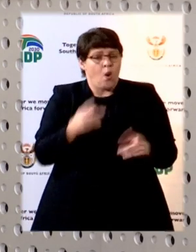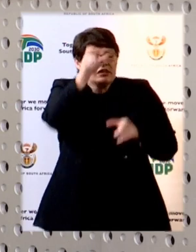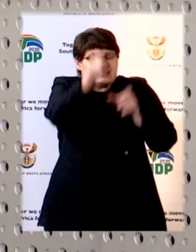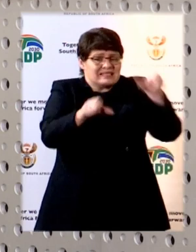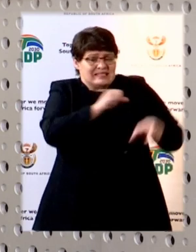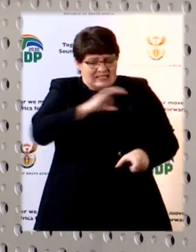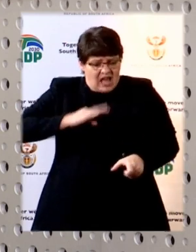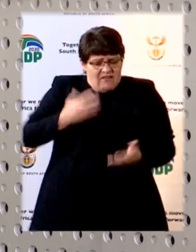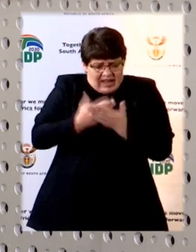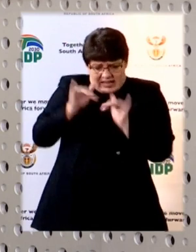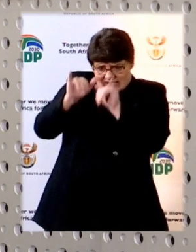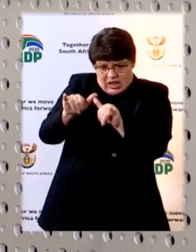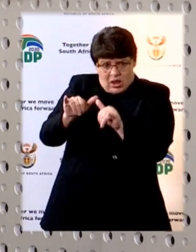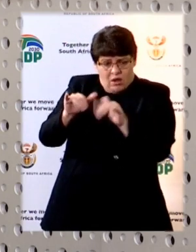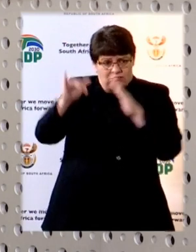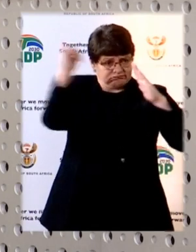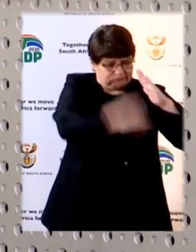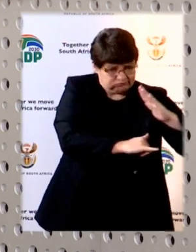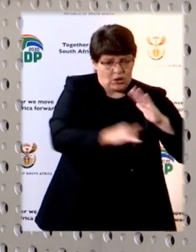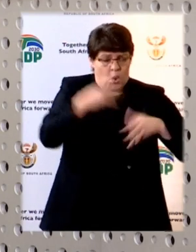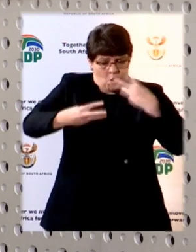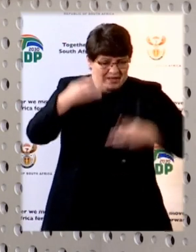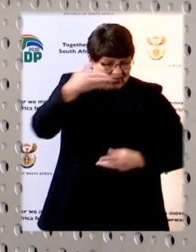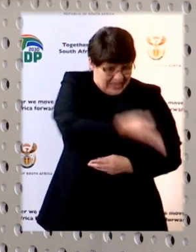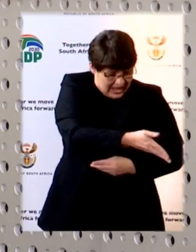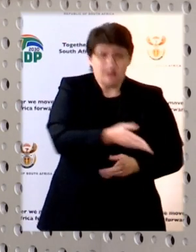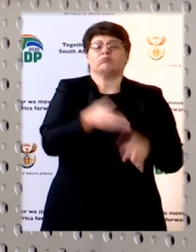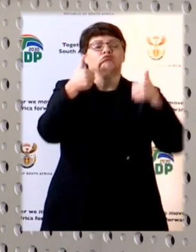home, minimizing contact